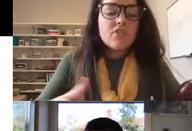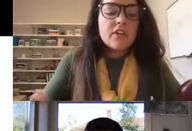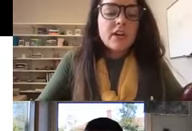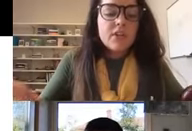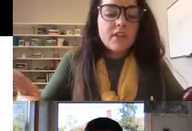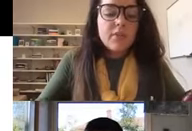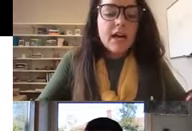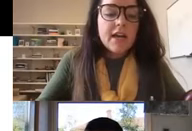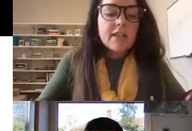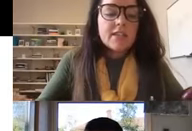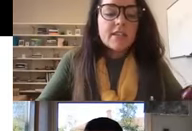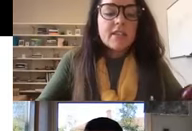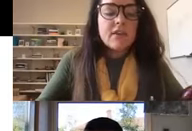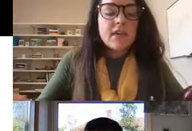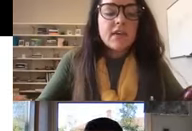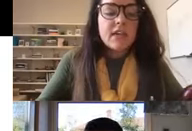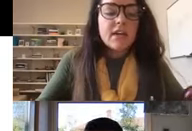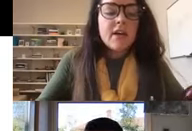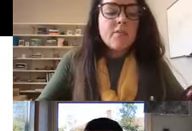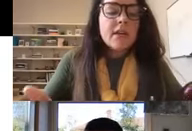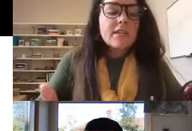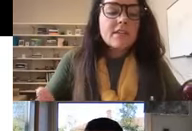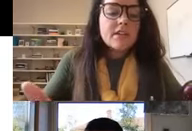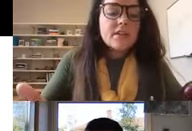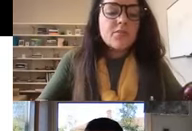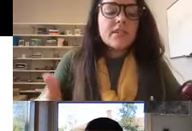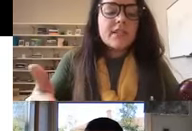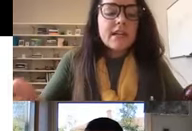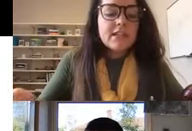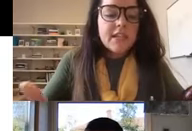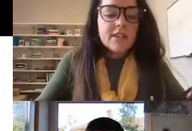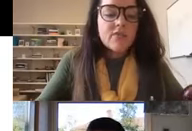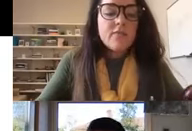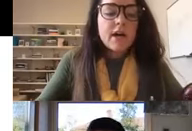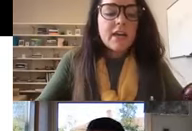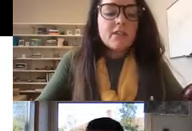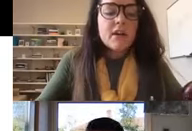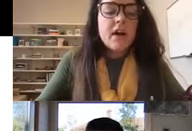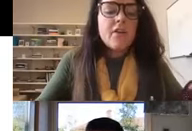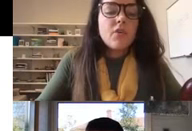The introduction of blind is significant here because it serves precisely as a